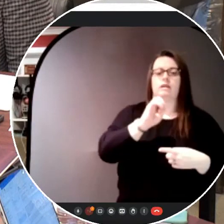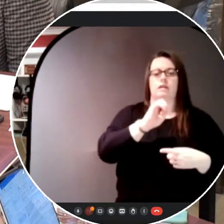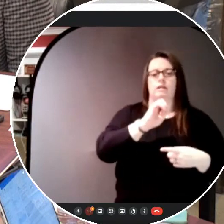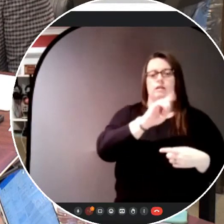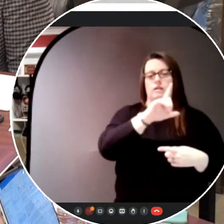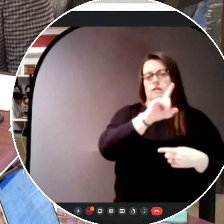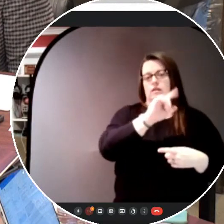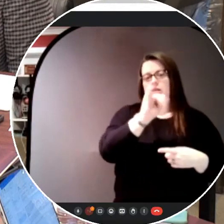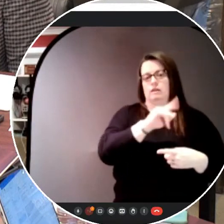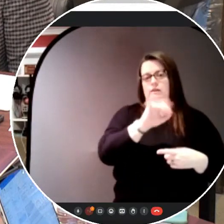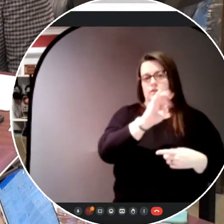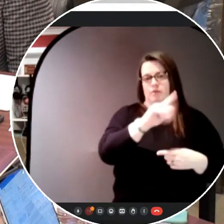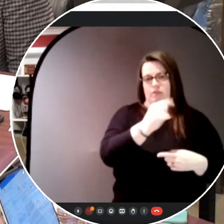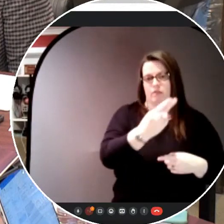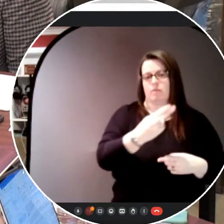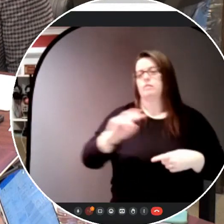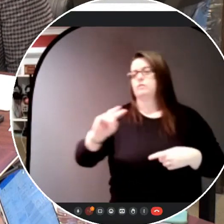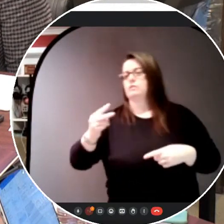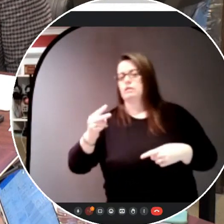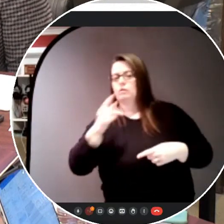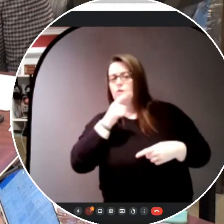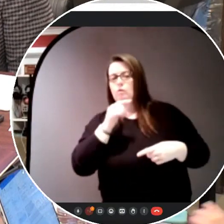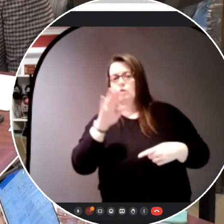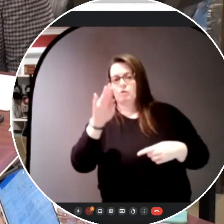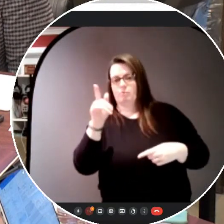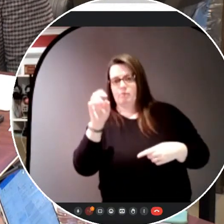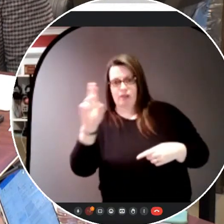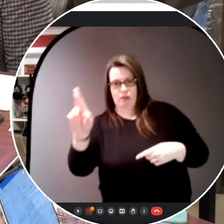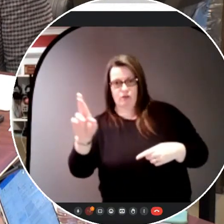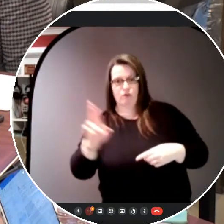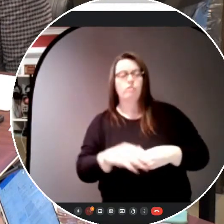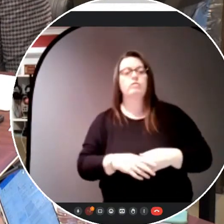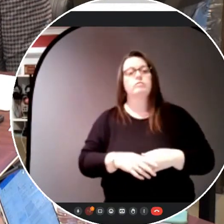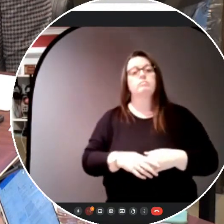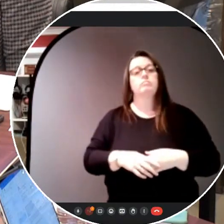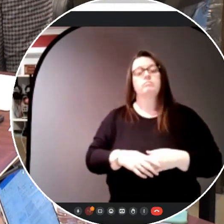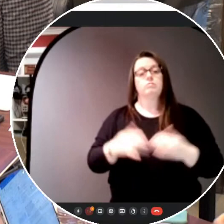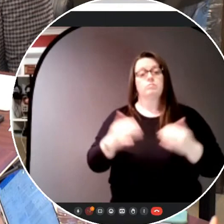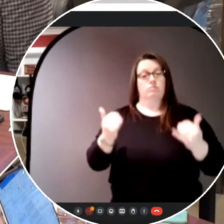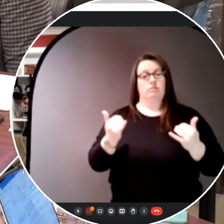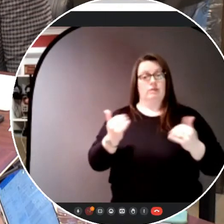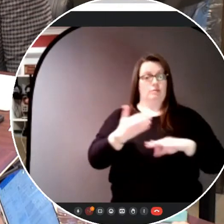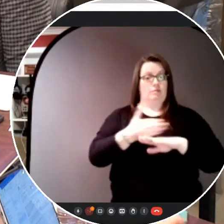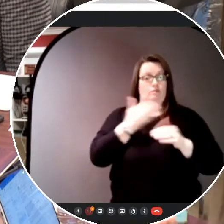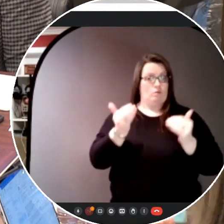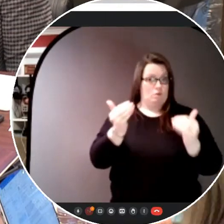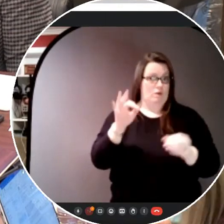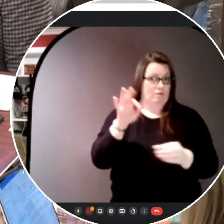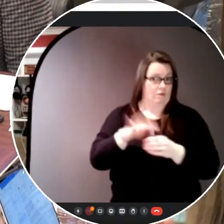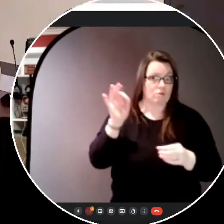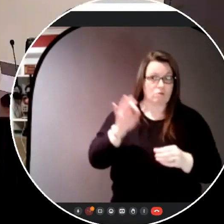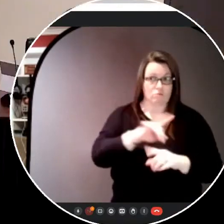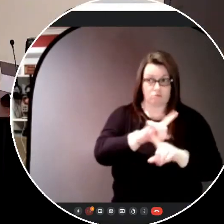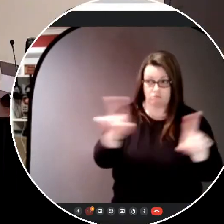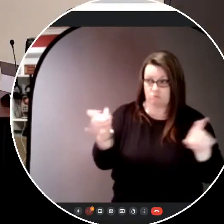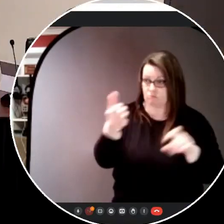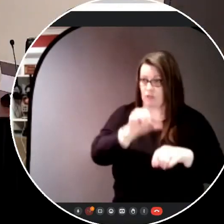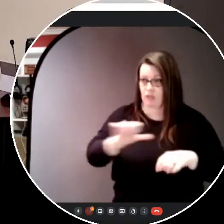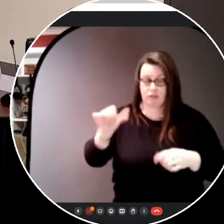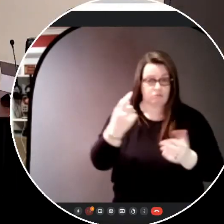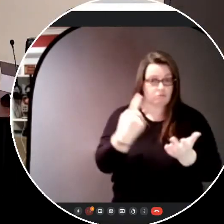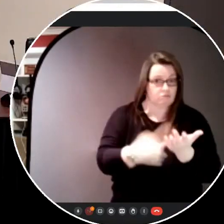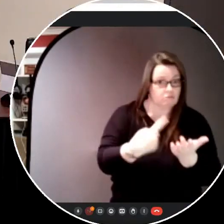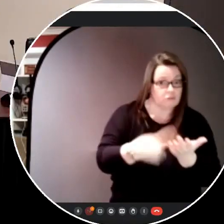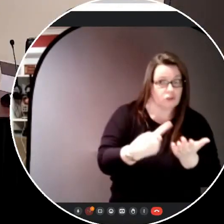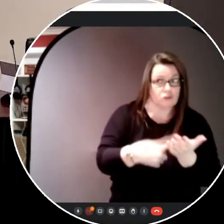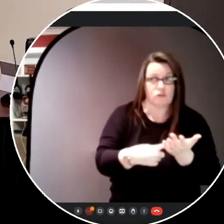seconder? Thank you, Blair. At this time, before we go on to vote, wonder, is there any discussion on the